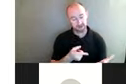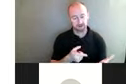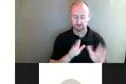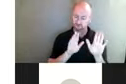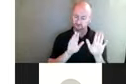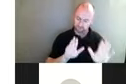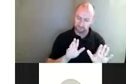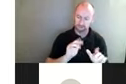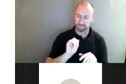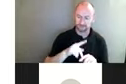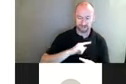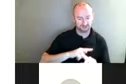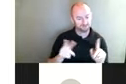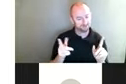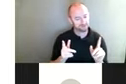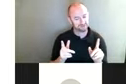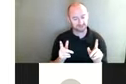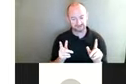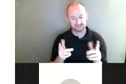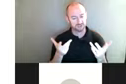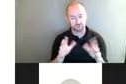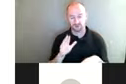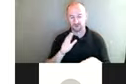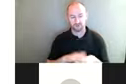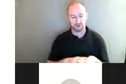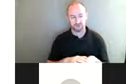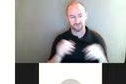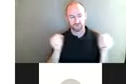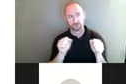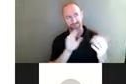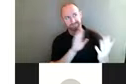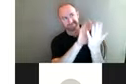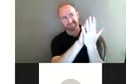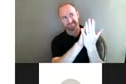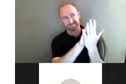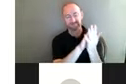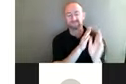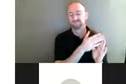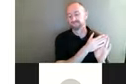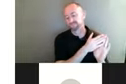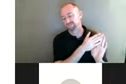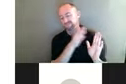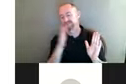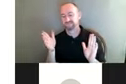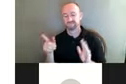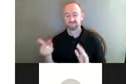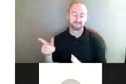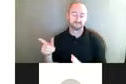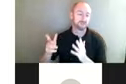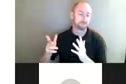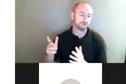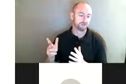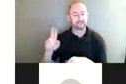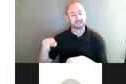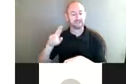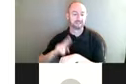that you made that map, but let's not put it on the fridge. All the way over to the other end of the scale, which might be, you know, let's call it the